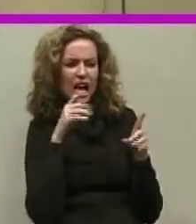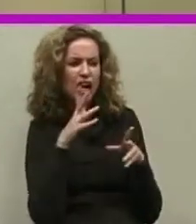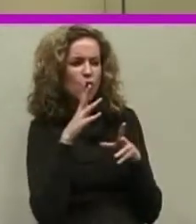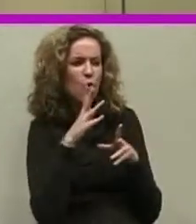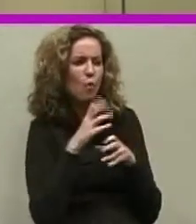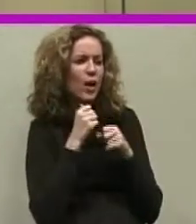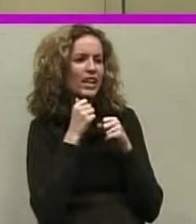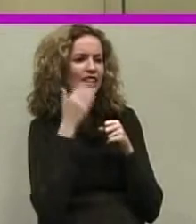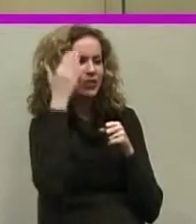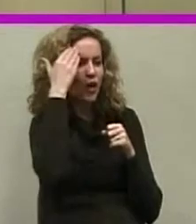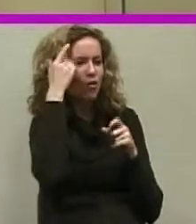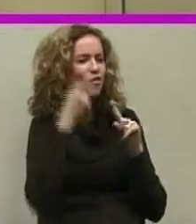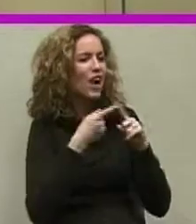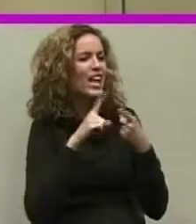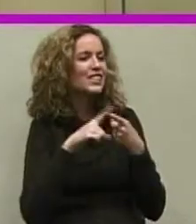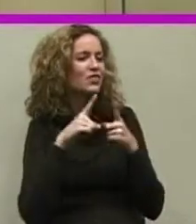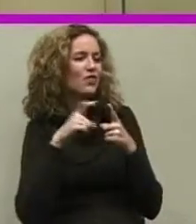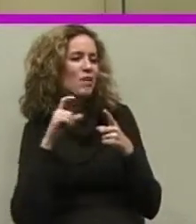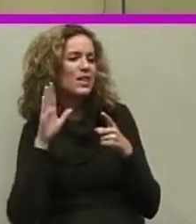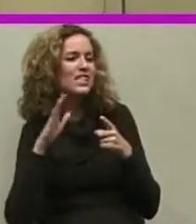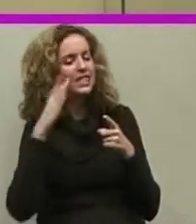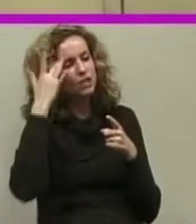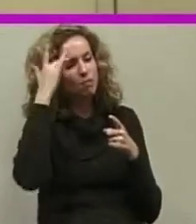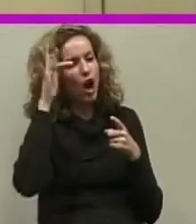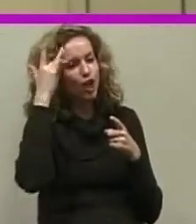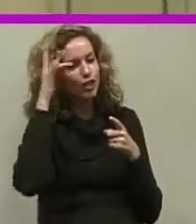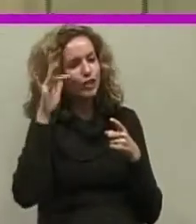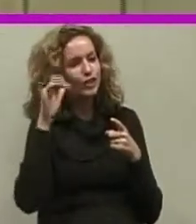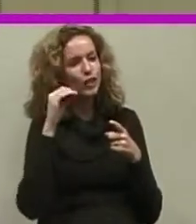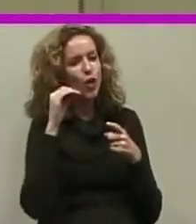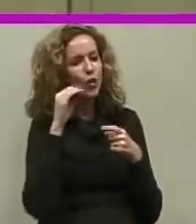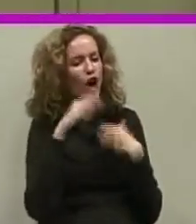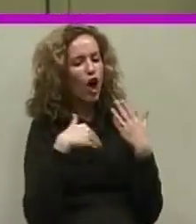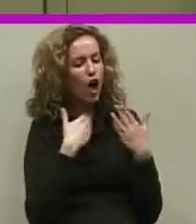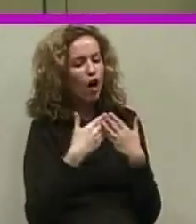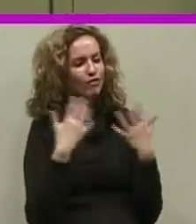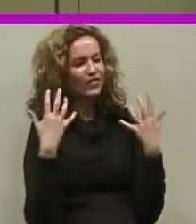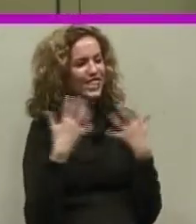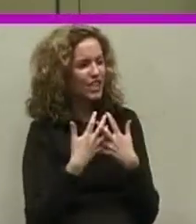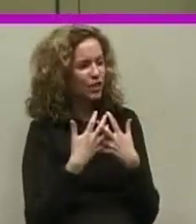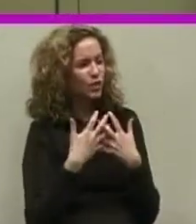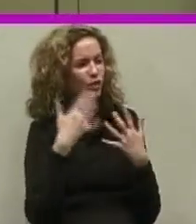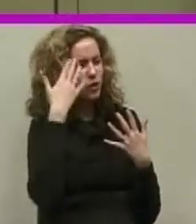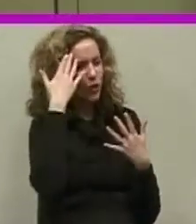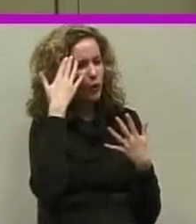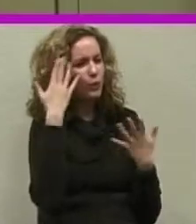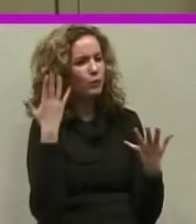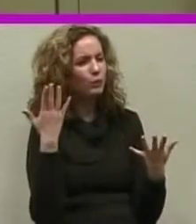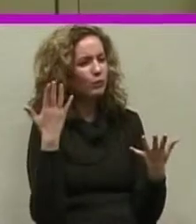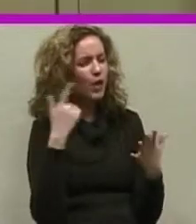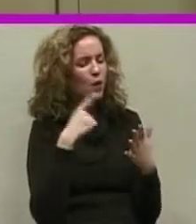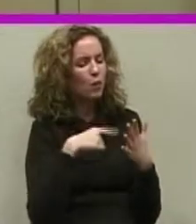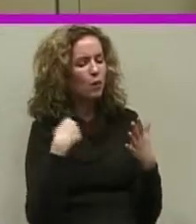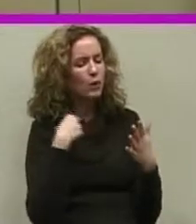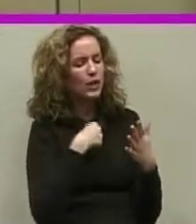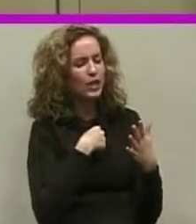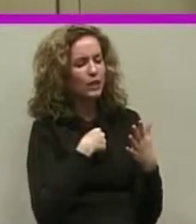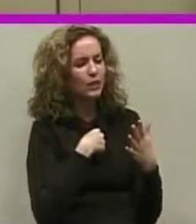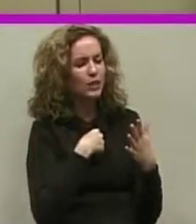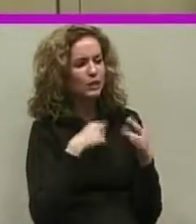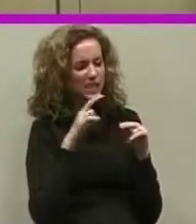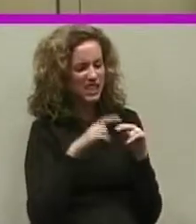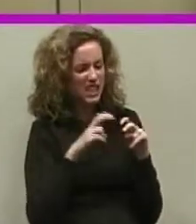academic smarts. Okay? All of this kind of fits into, and what we generally do is we'll sit down and we'll say, okay, let's take